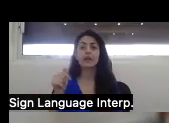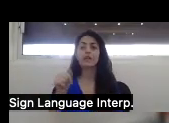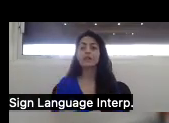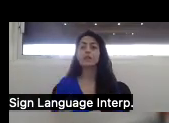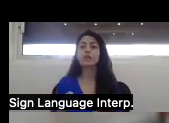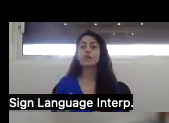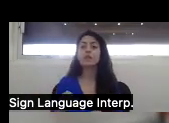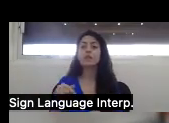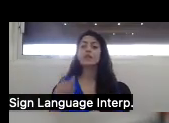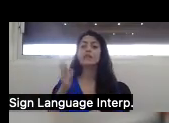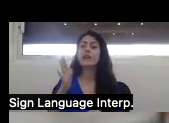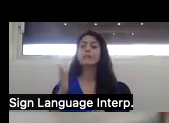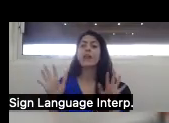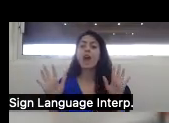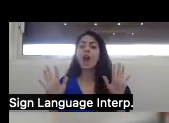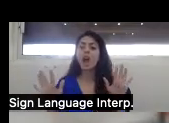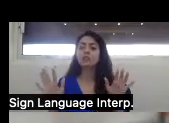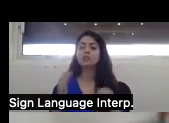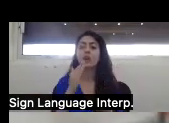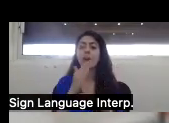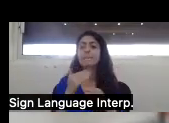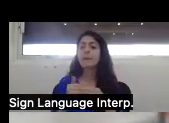have a refugee status or asylum seeker status.